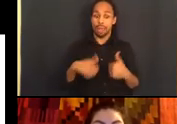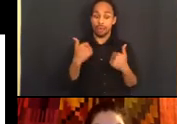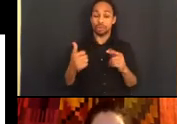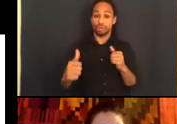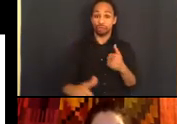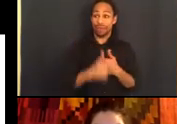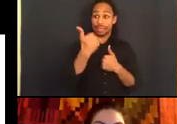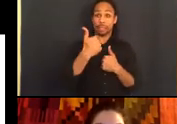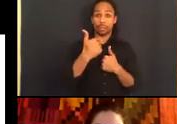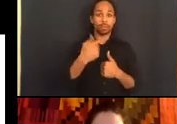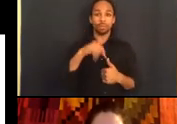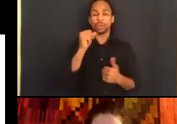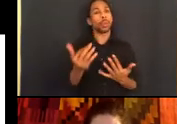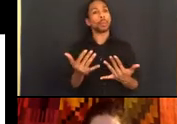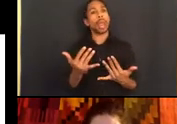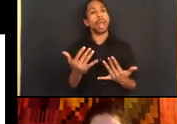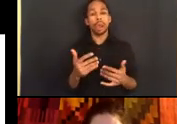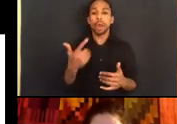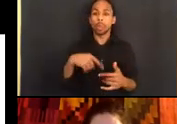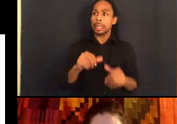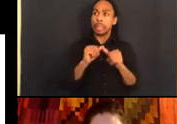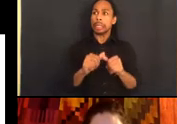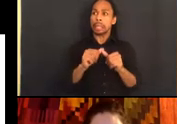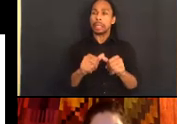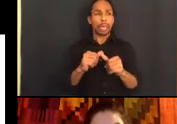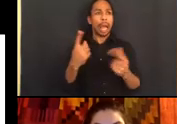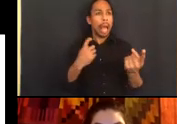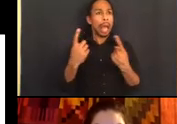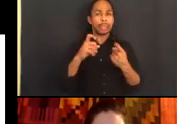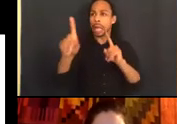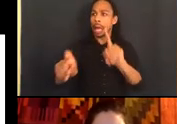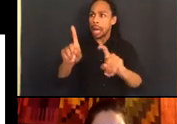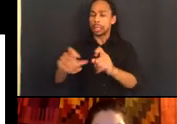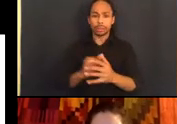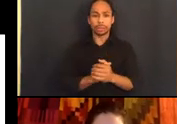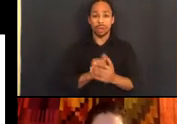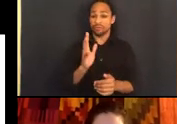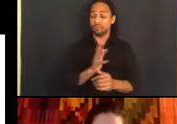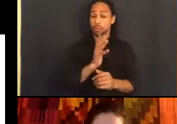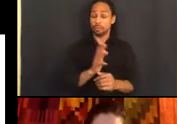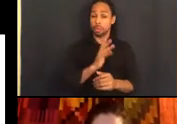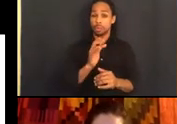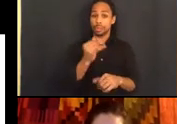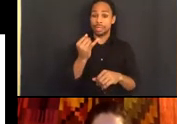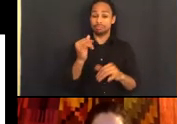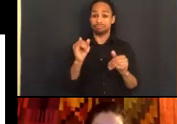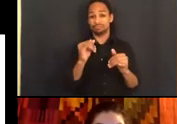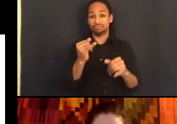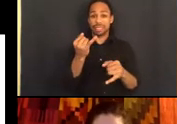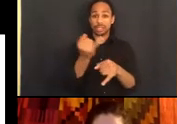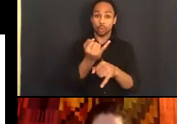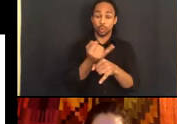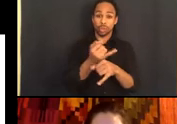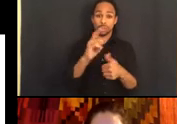keep reevaluating and questioning each other and ourselves. Formal institutions, governments, hospital administration have